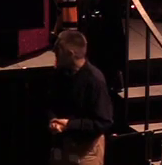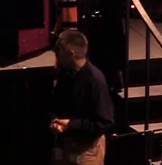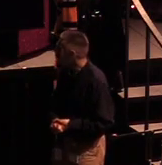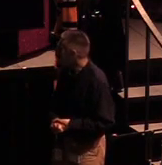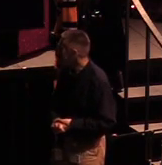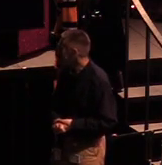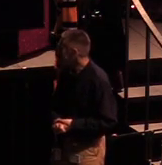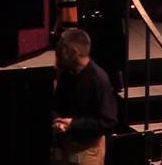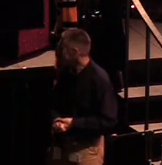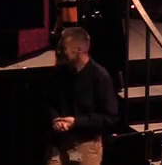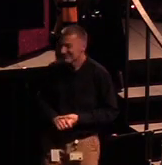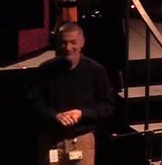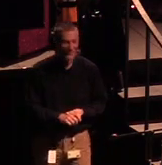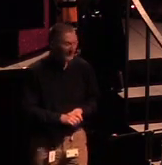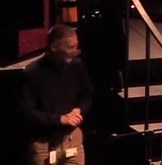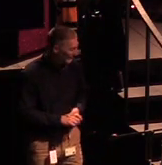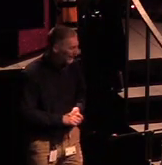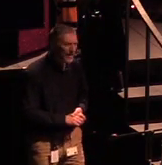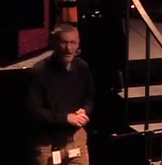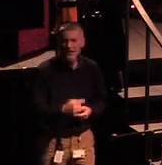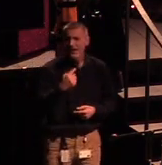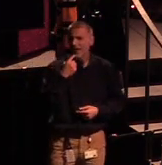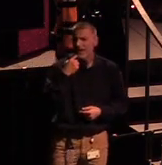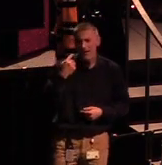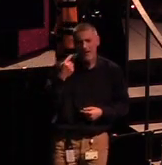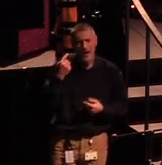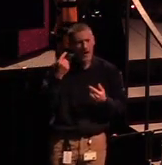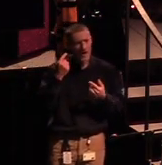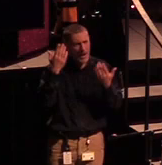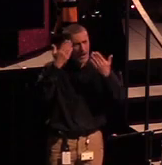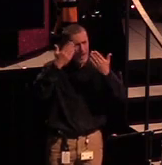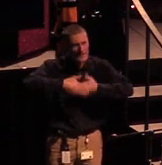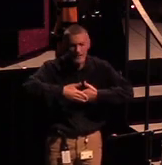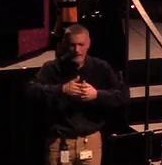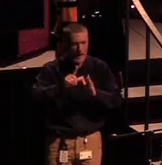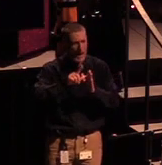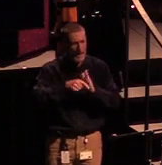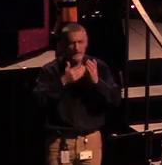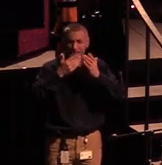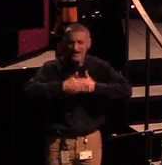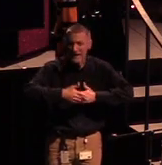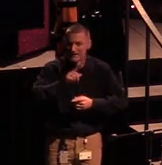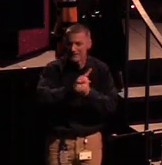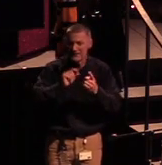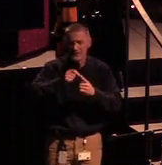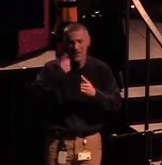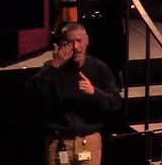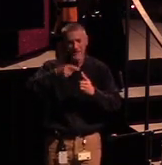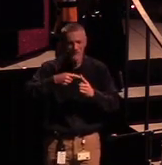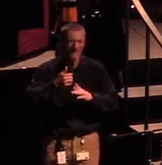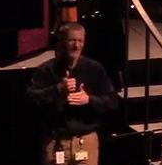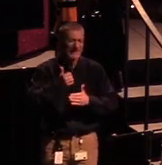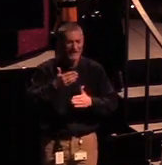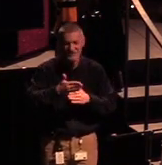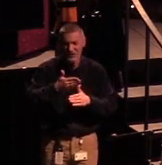if you went to the late-night meeting point last night you will have seen their fantastic work that was they took